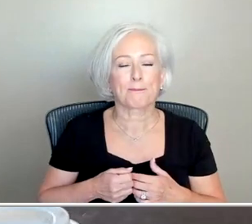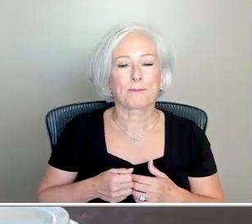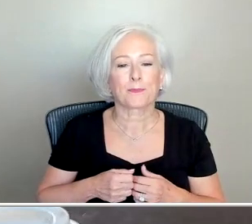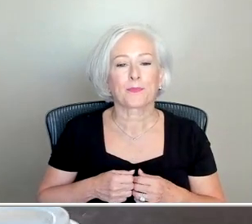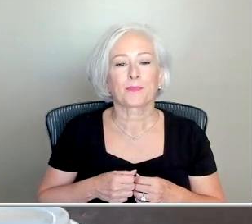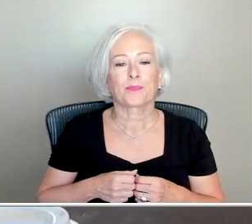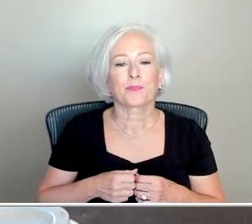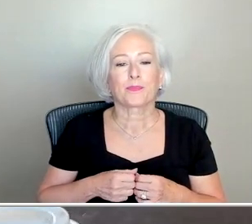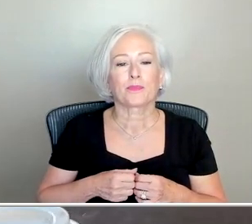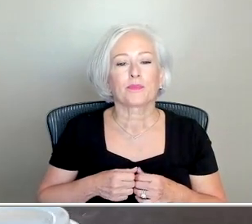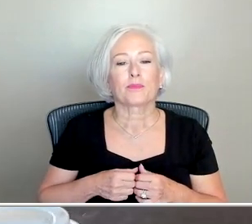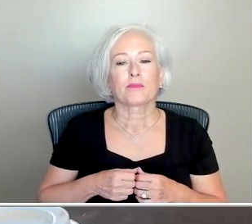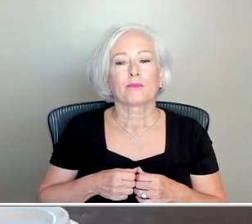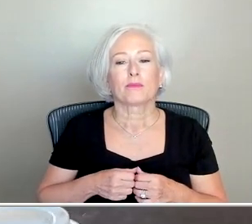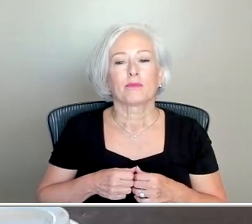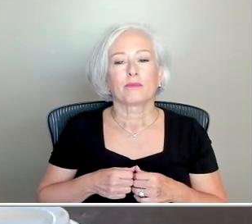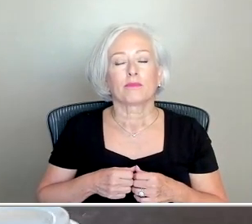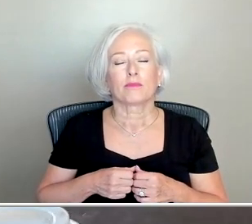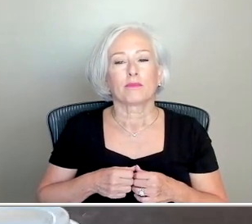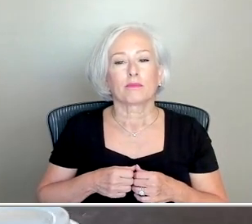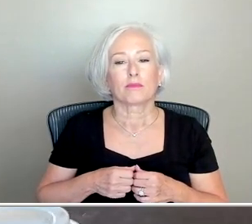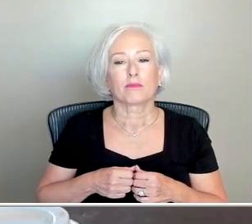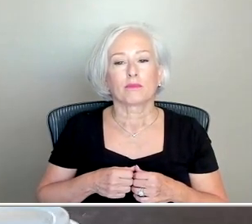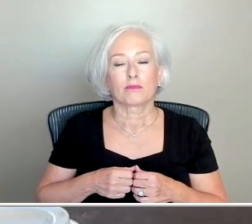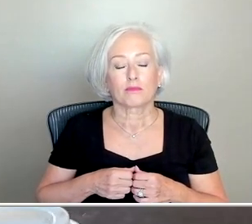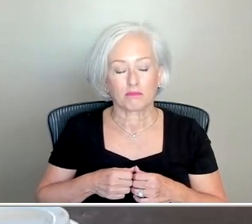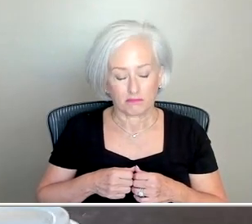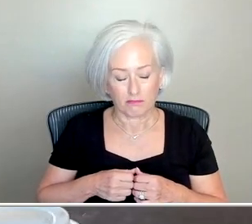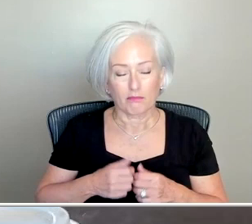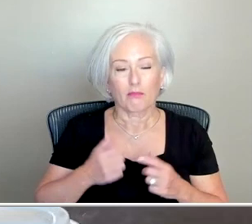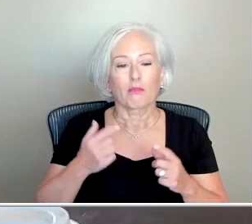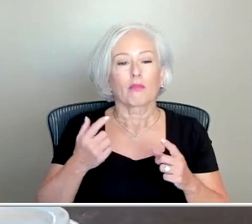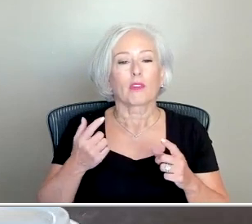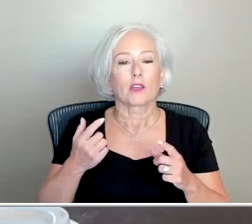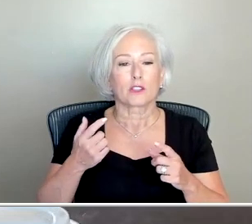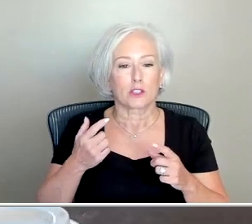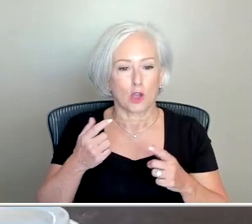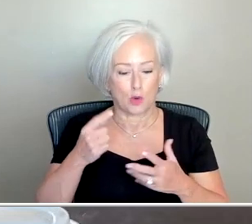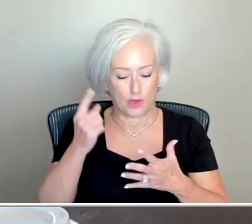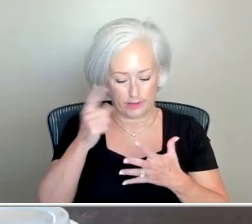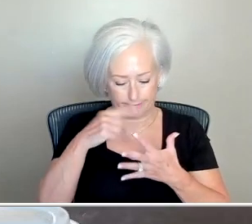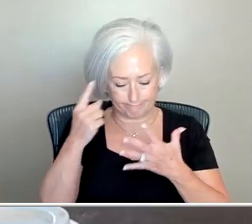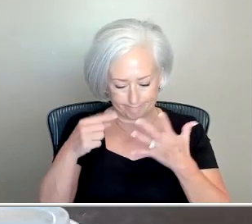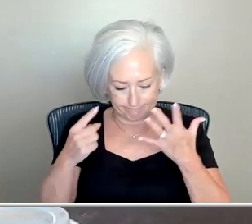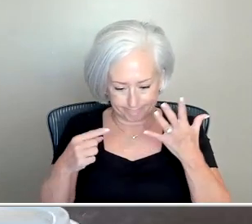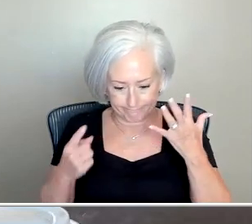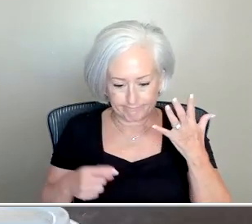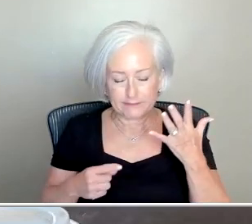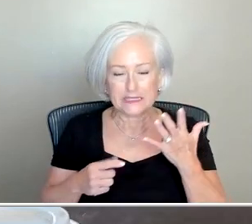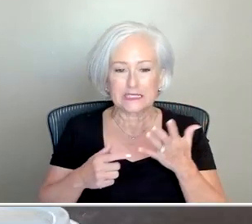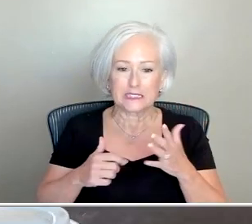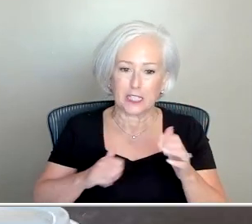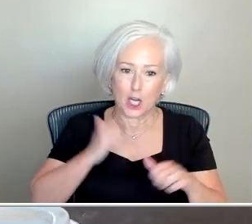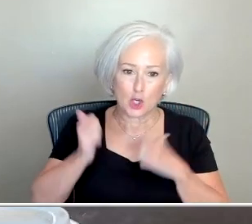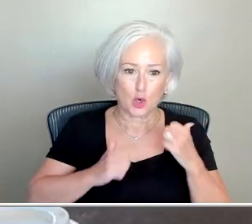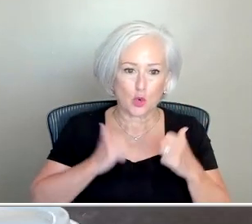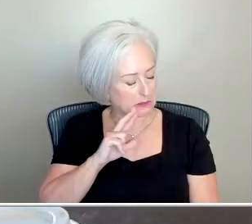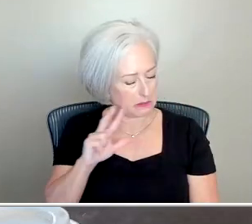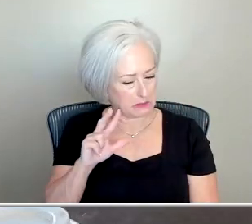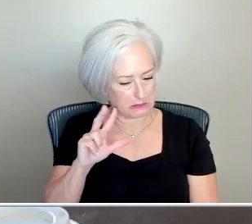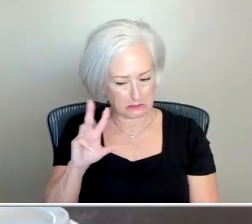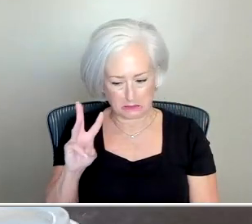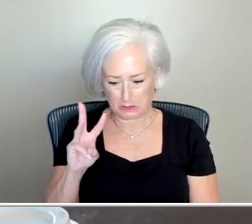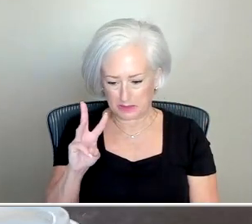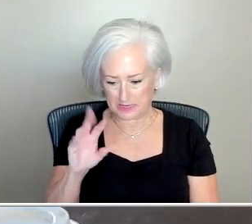it. And so we went through the very aggressive treatment. I was 36 years old at the time, I believe, or something like that.